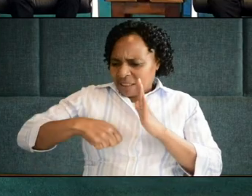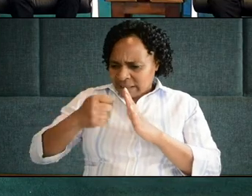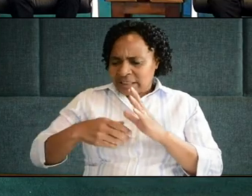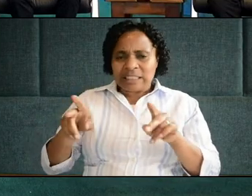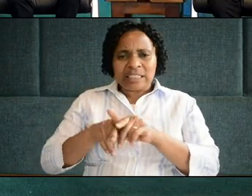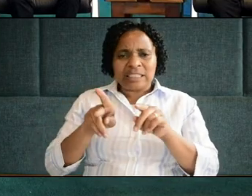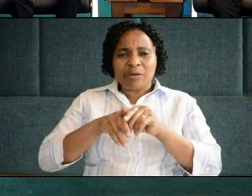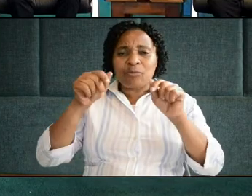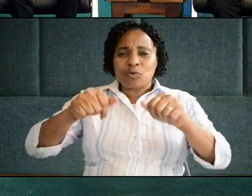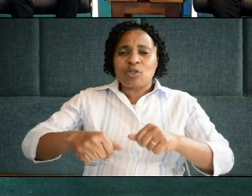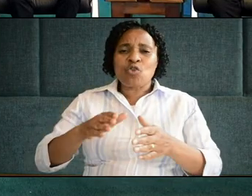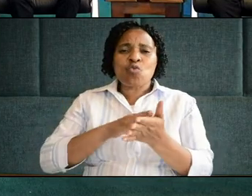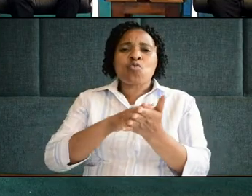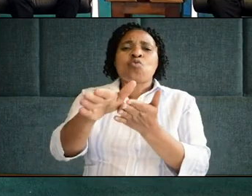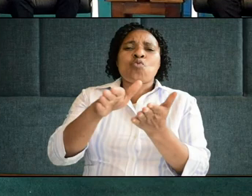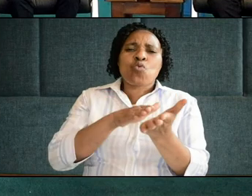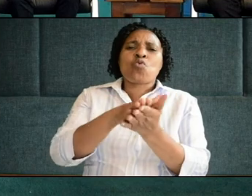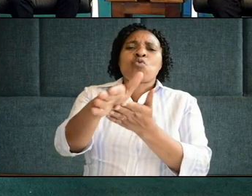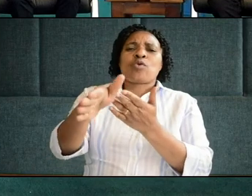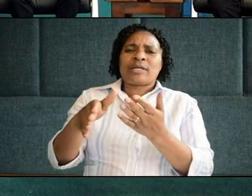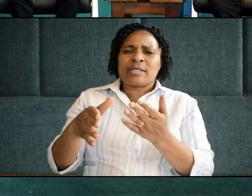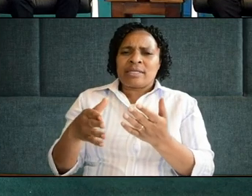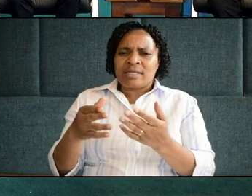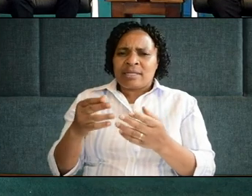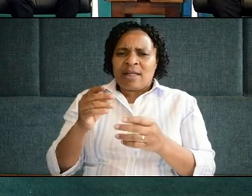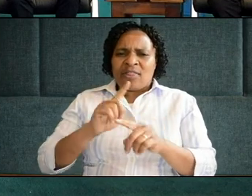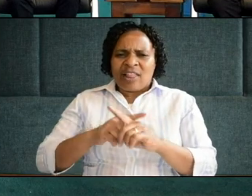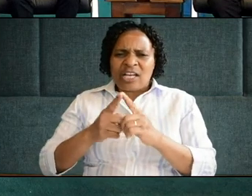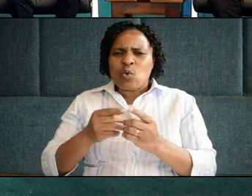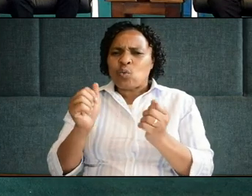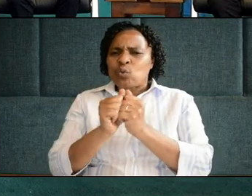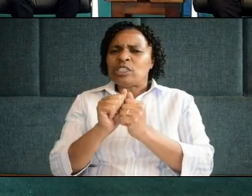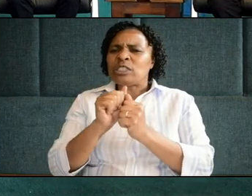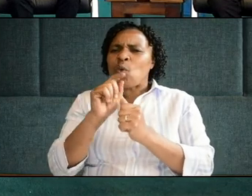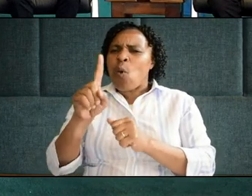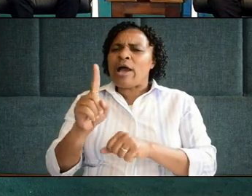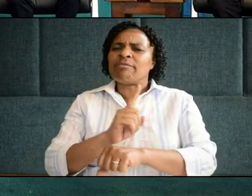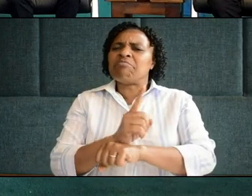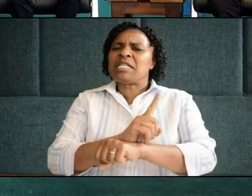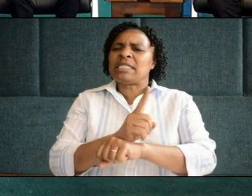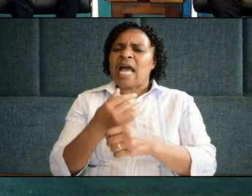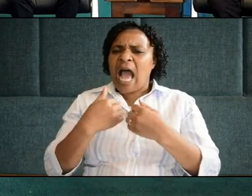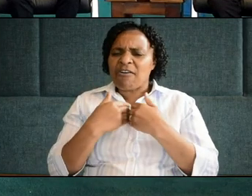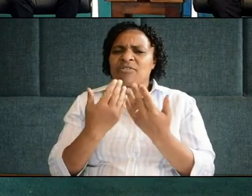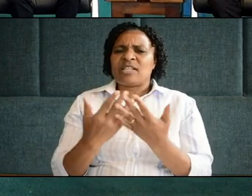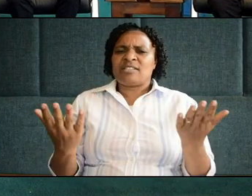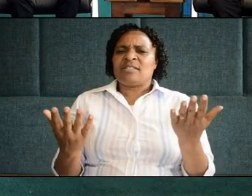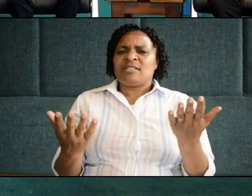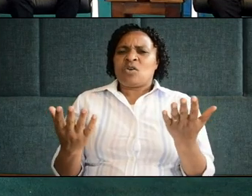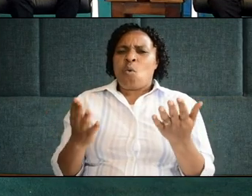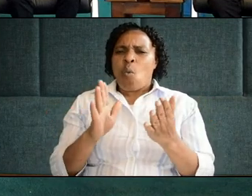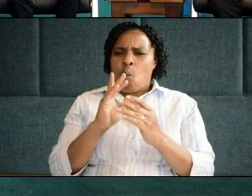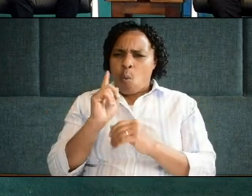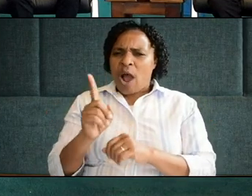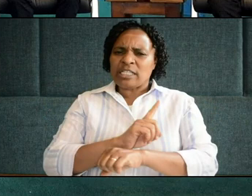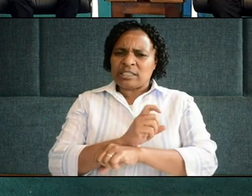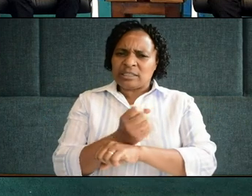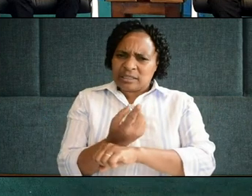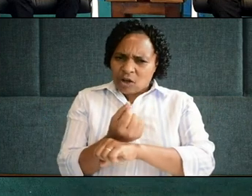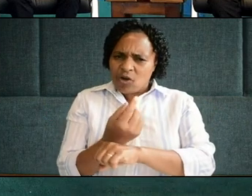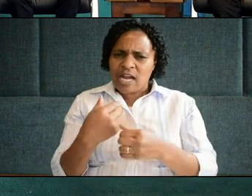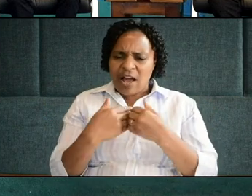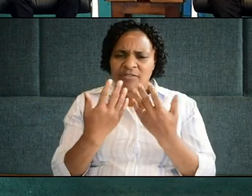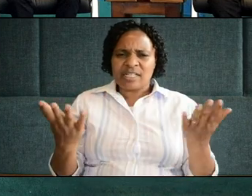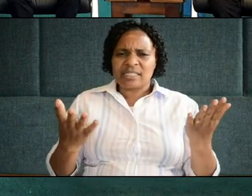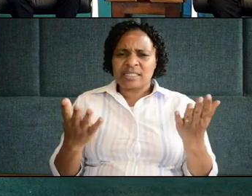just photocopy and in seconds you have a copy. You actually copied on tablets of stone. Can you maybe elaborate that